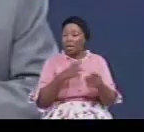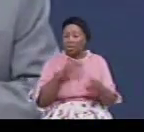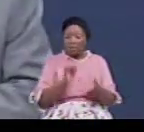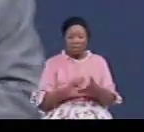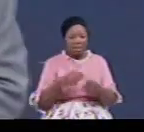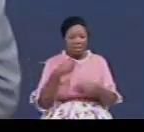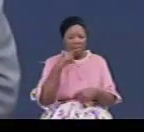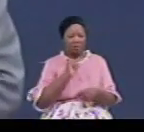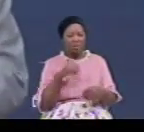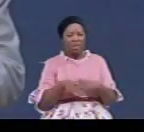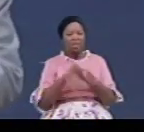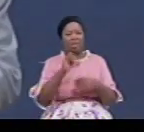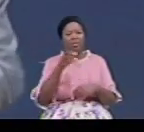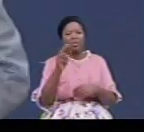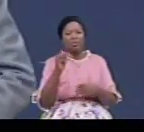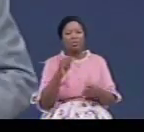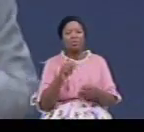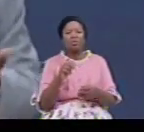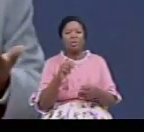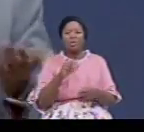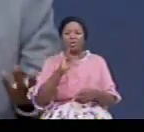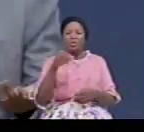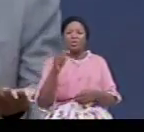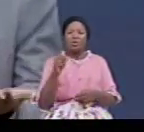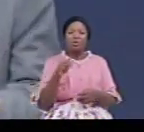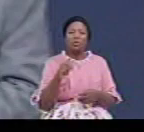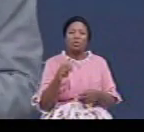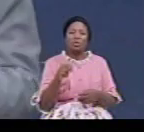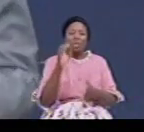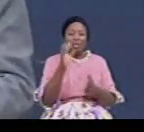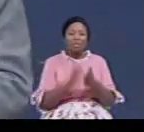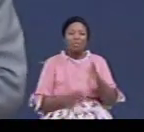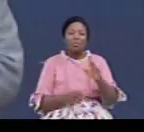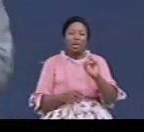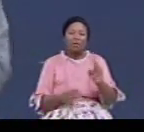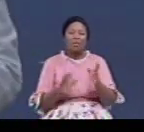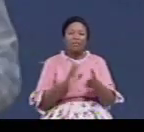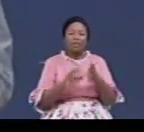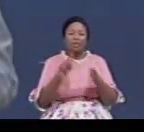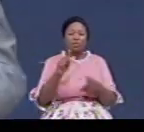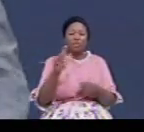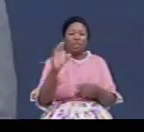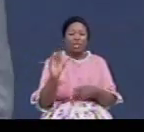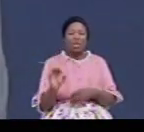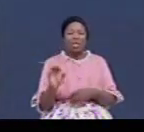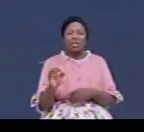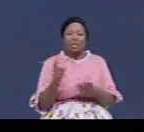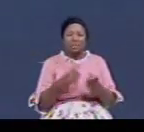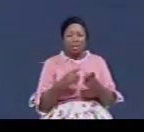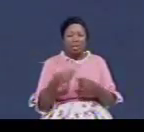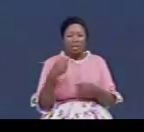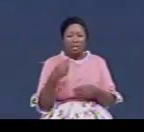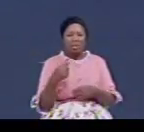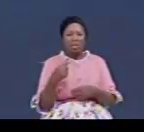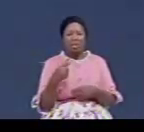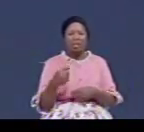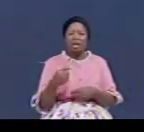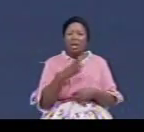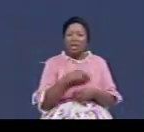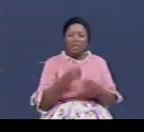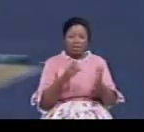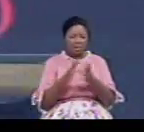1, verse 29. It says, the next day John said, Jesus come in unto him and